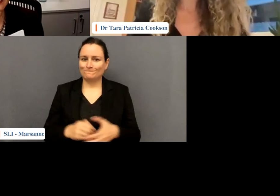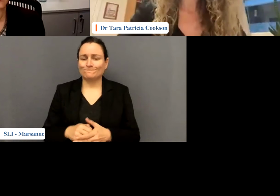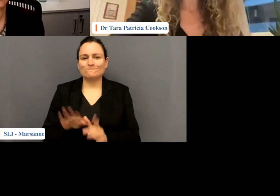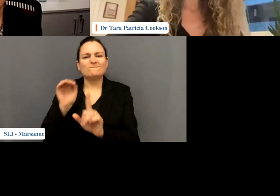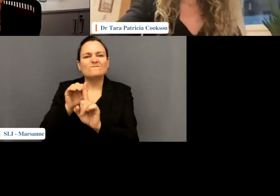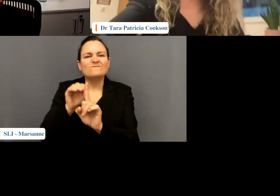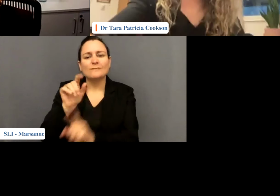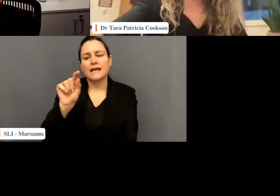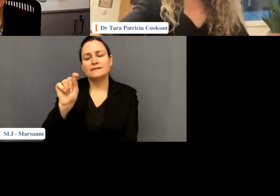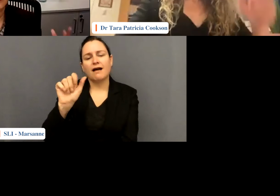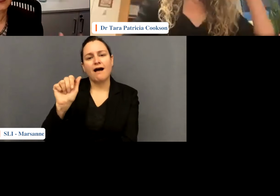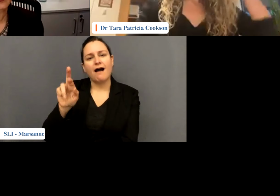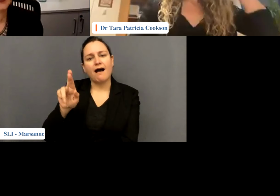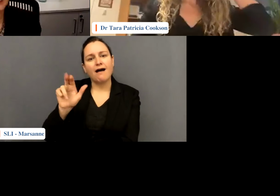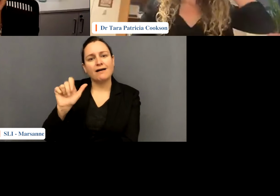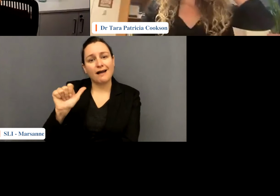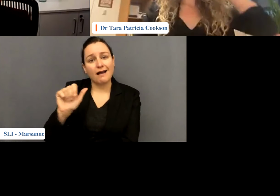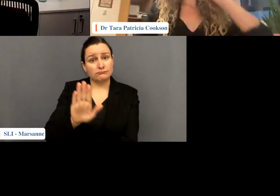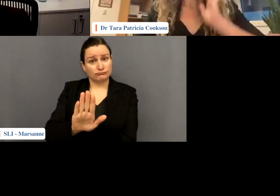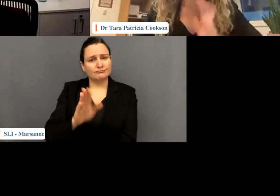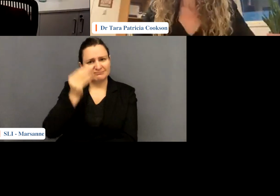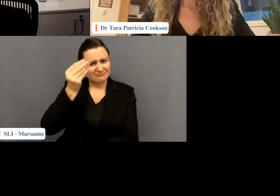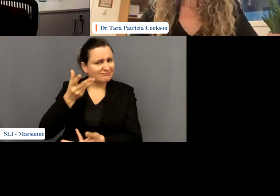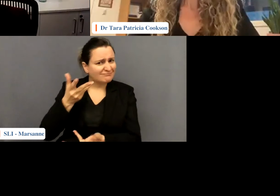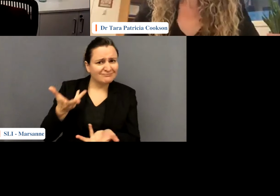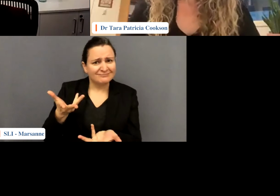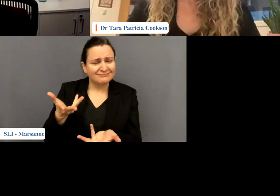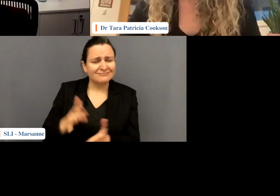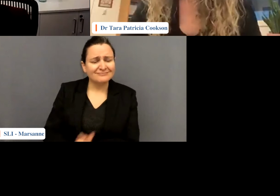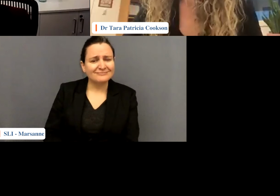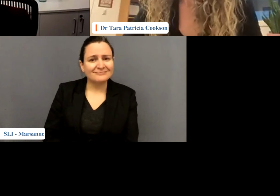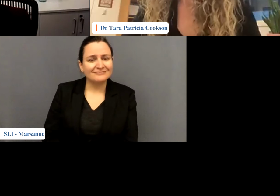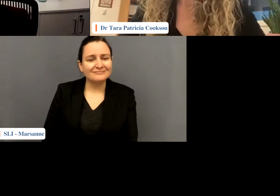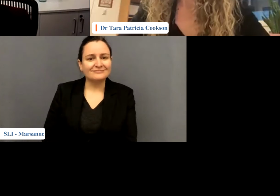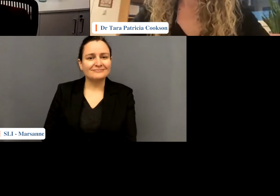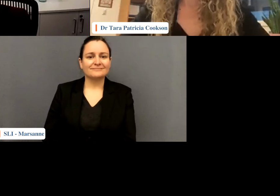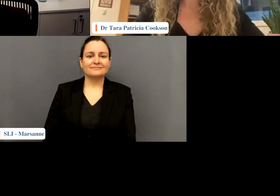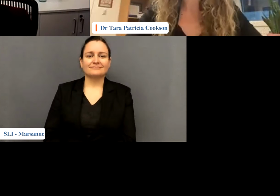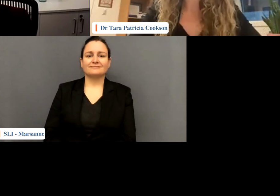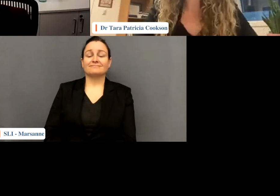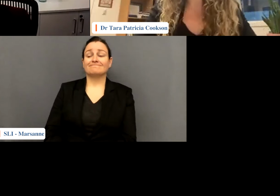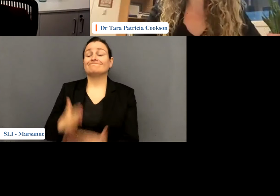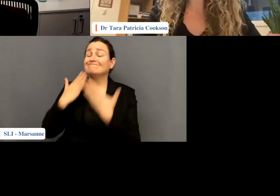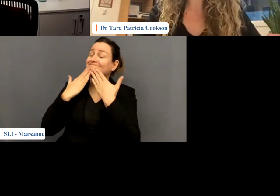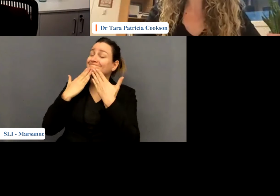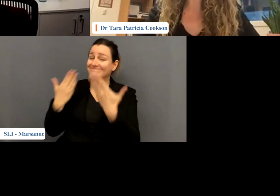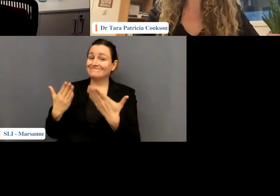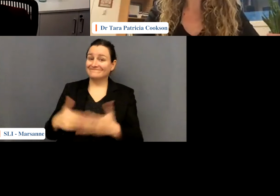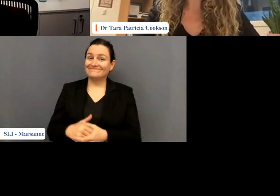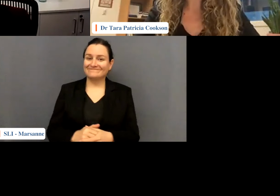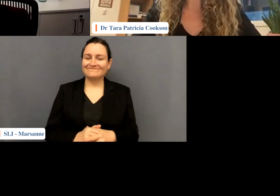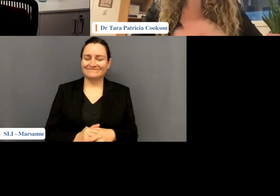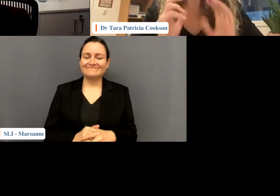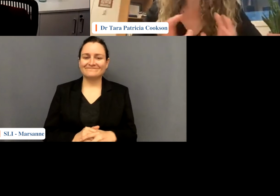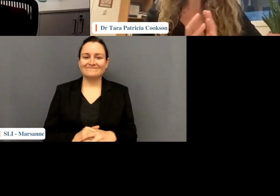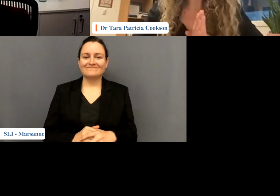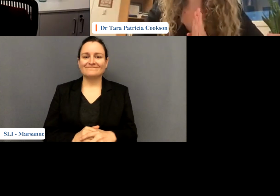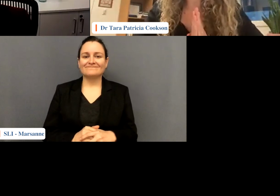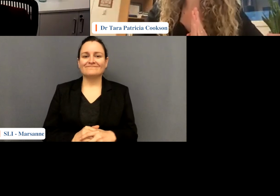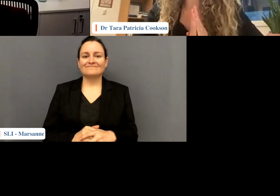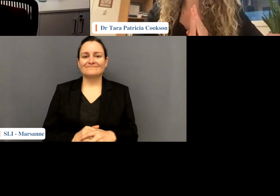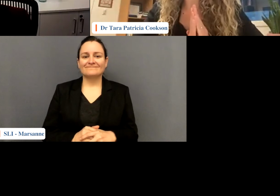connect the sectors? So thank you, Padma. So I would say what